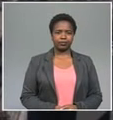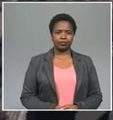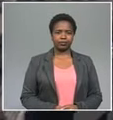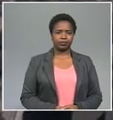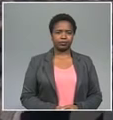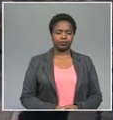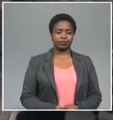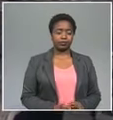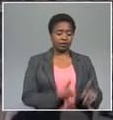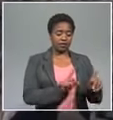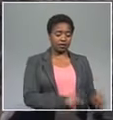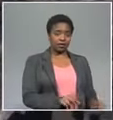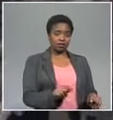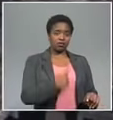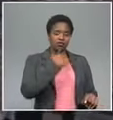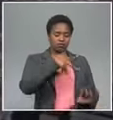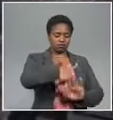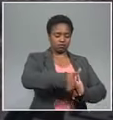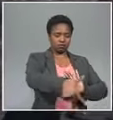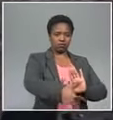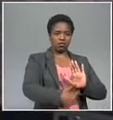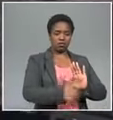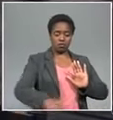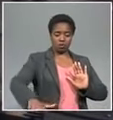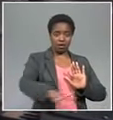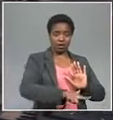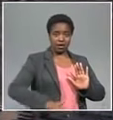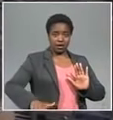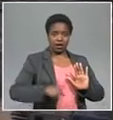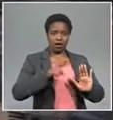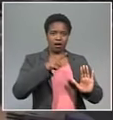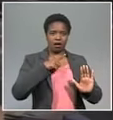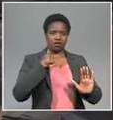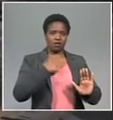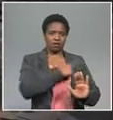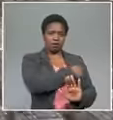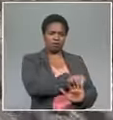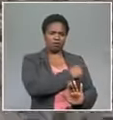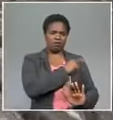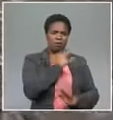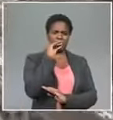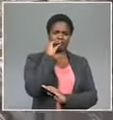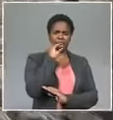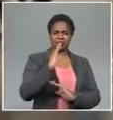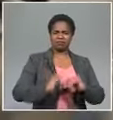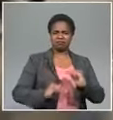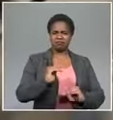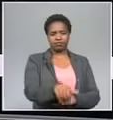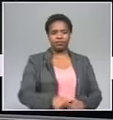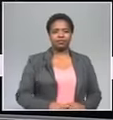And the City of Cape Town approves the release of vacant land for medical cannabis production.